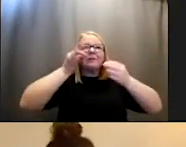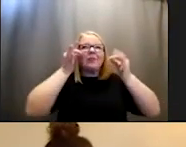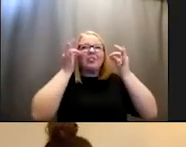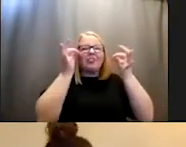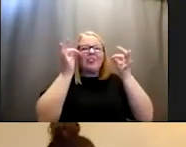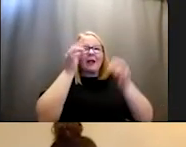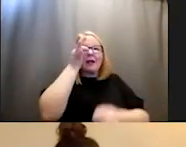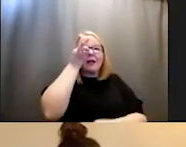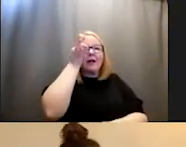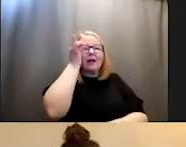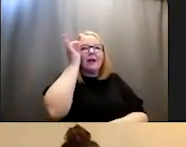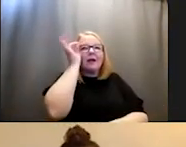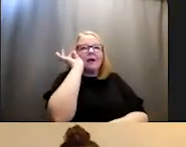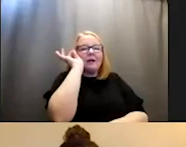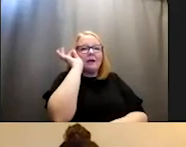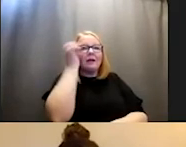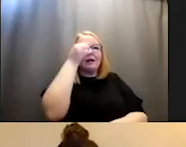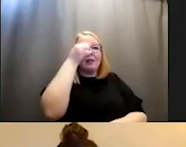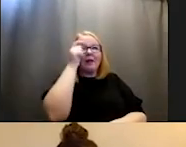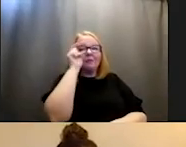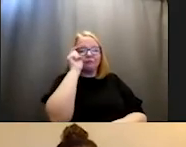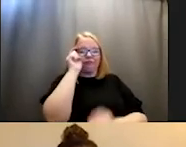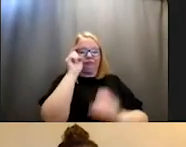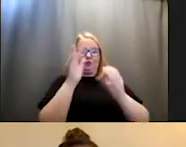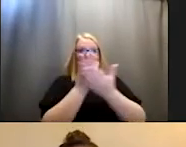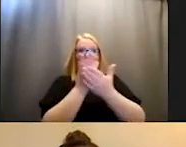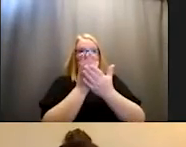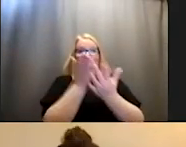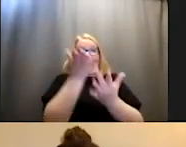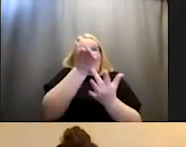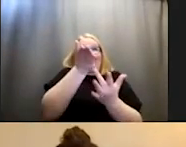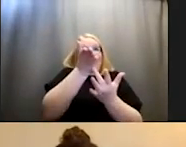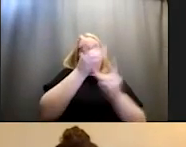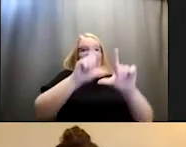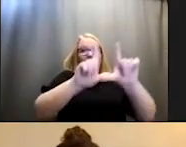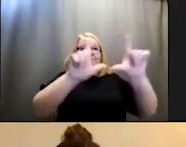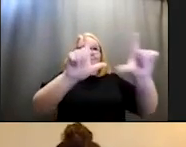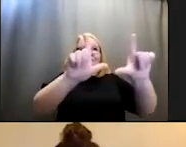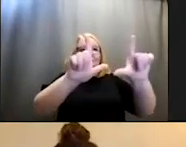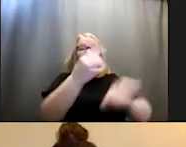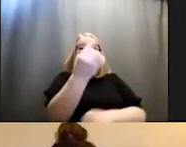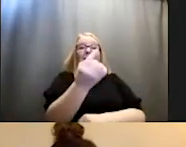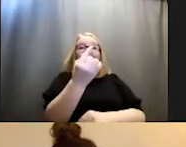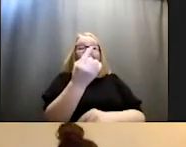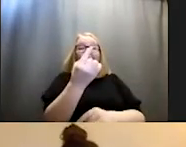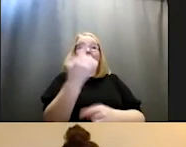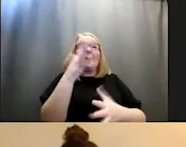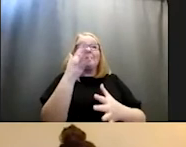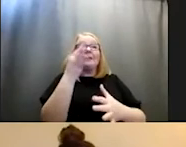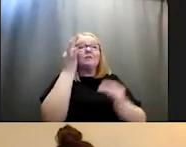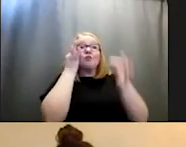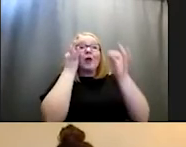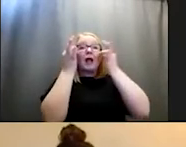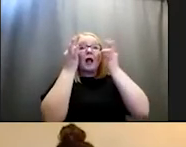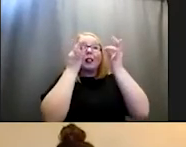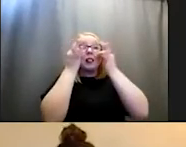around the edge of the eye sockets. And you can also see on the middle image here that Mary's drawn on her own freckles onto her face, which looks very